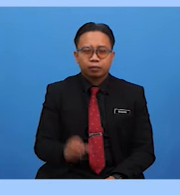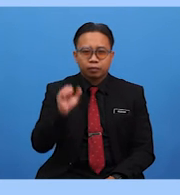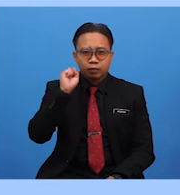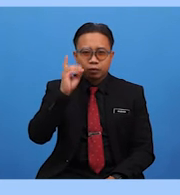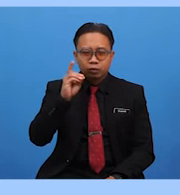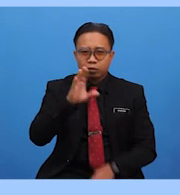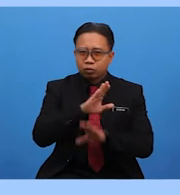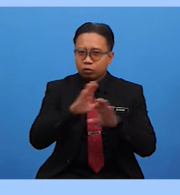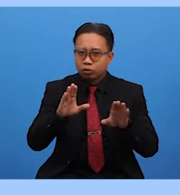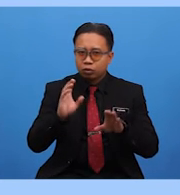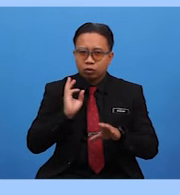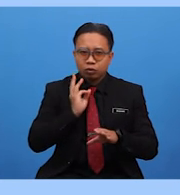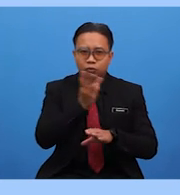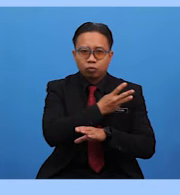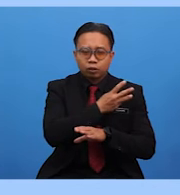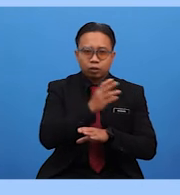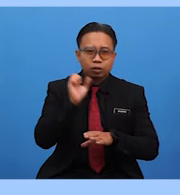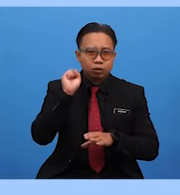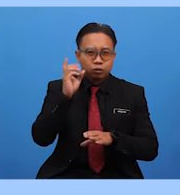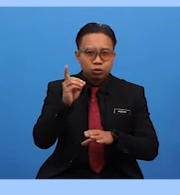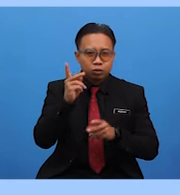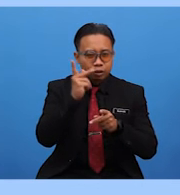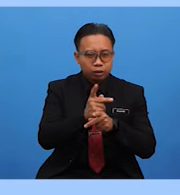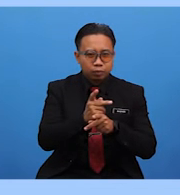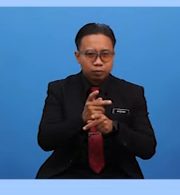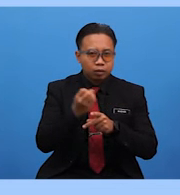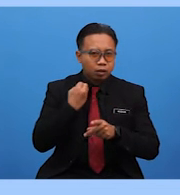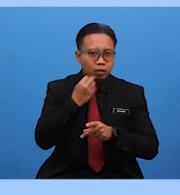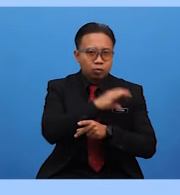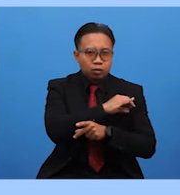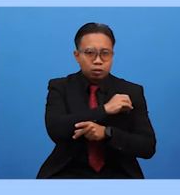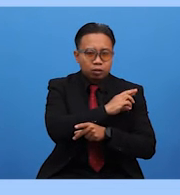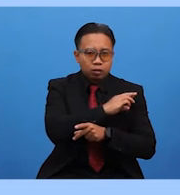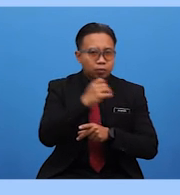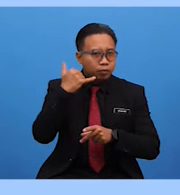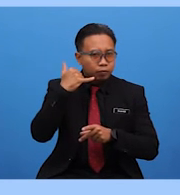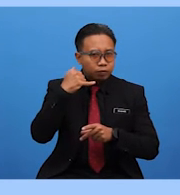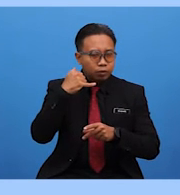Should. We should keep our mobile phones silent in cinema.